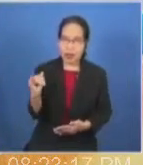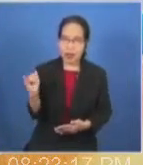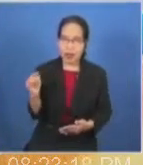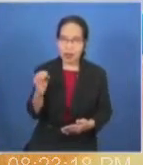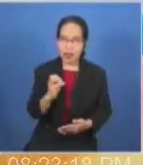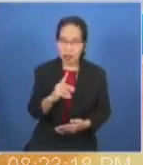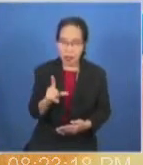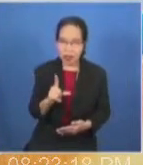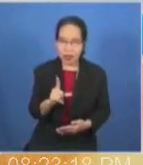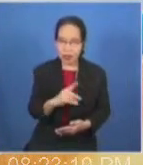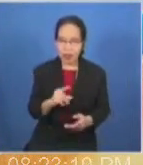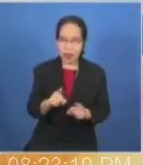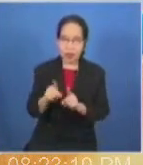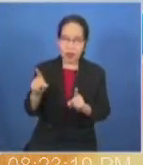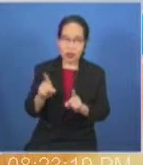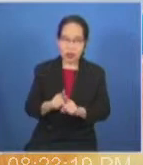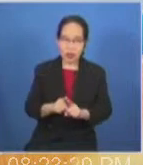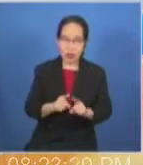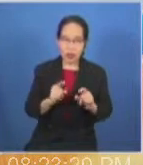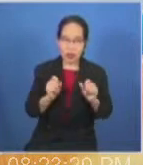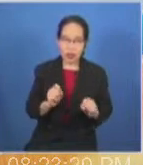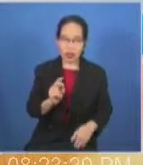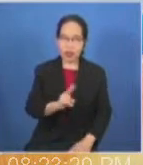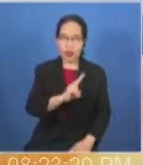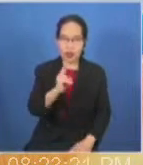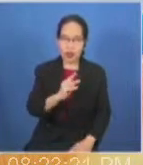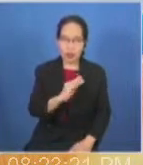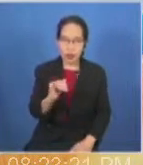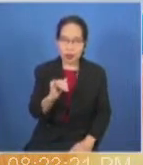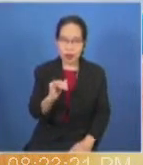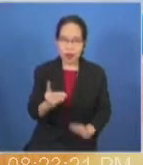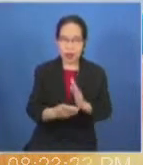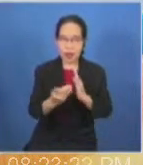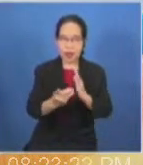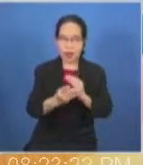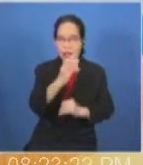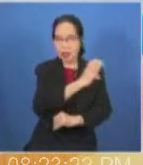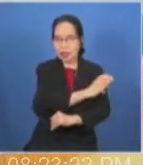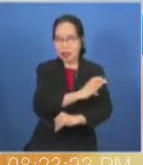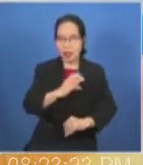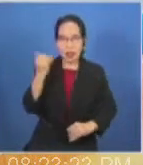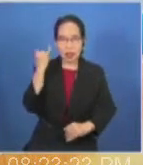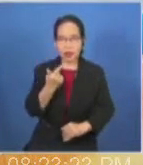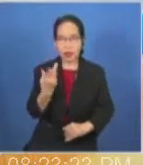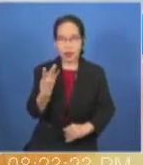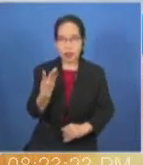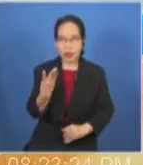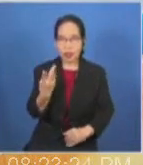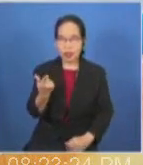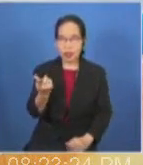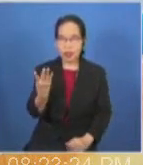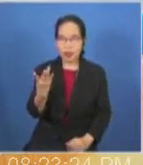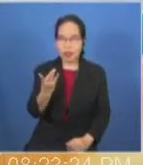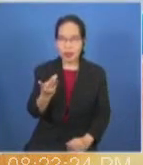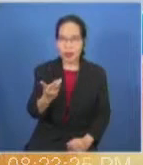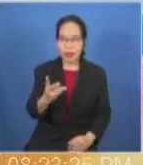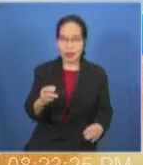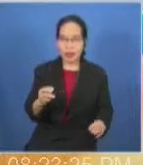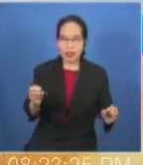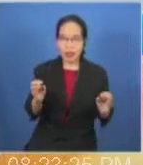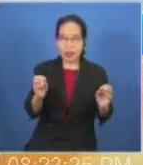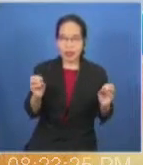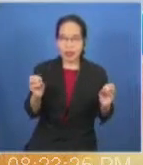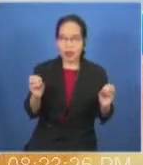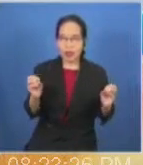and subscribe to our channel. You can also use our MCGI